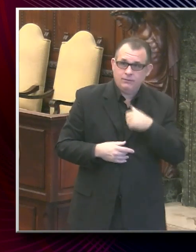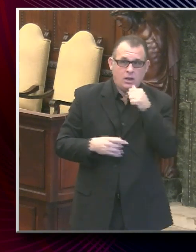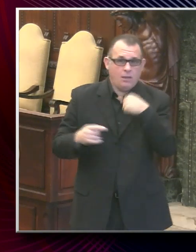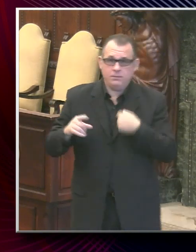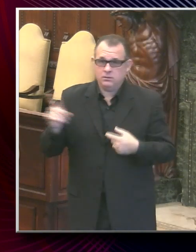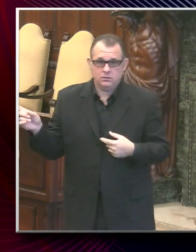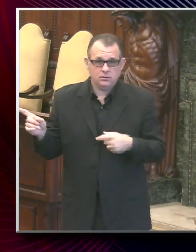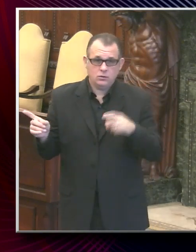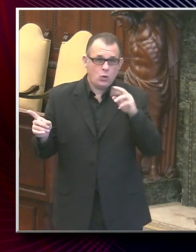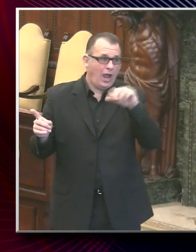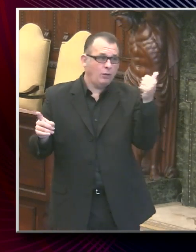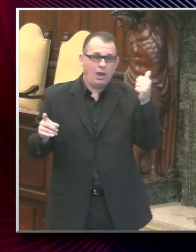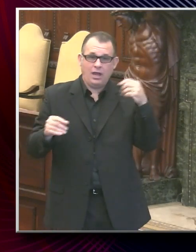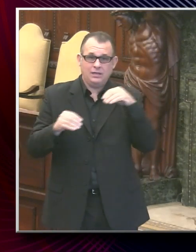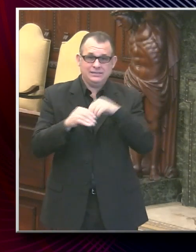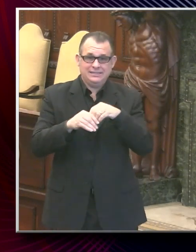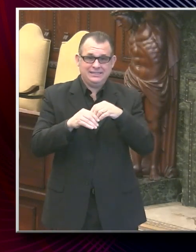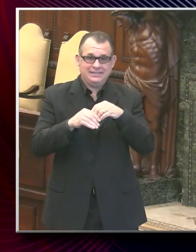or anyone else